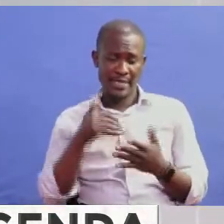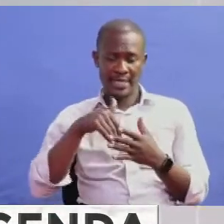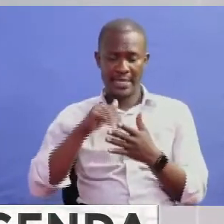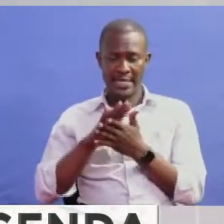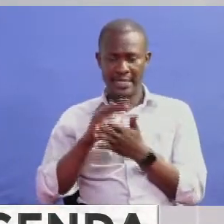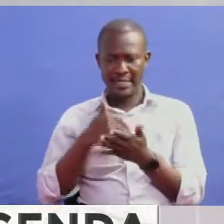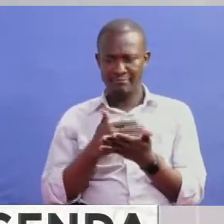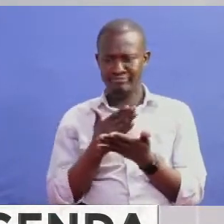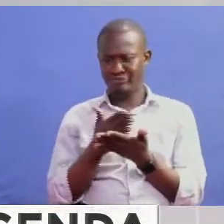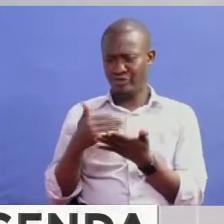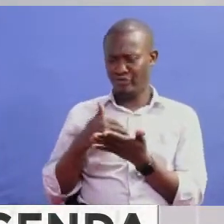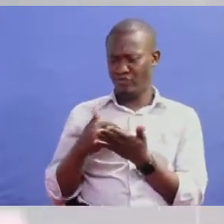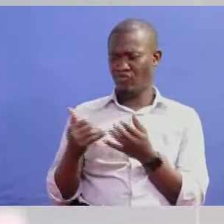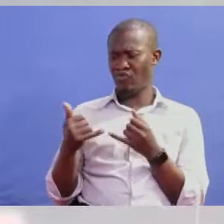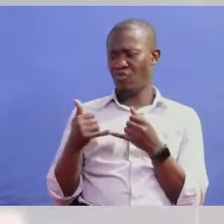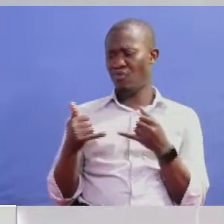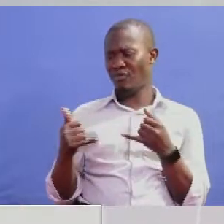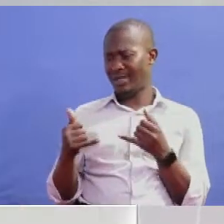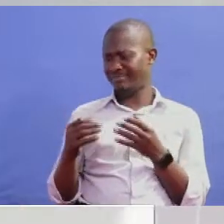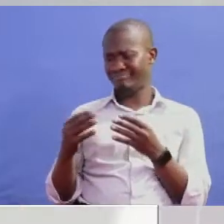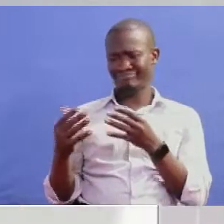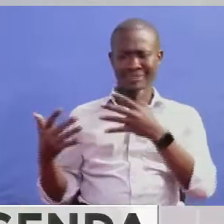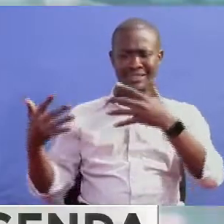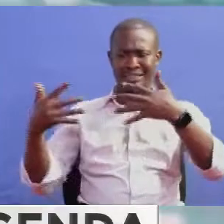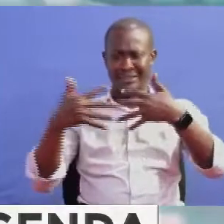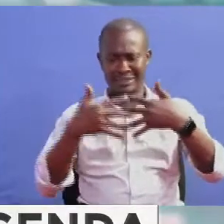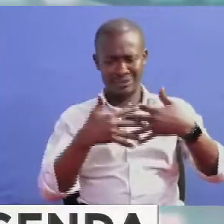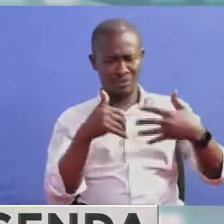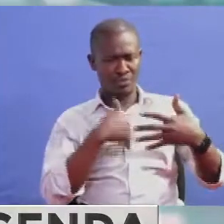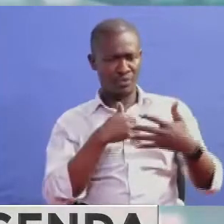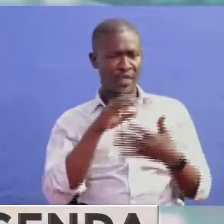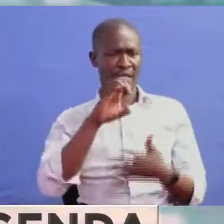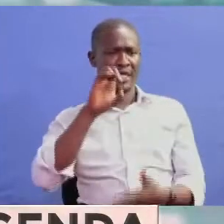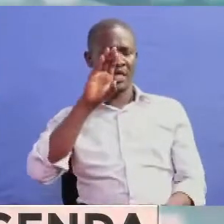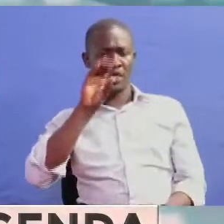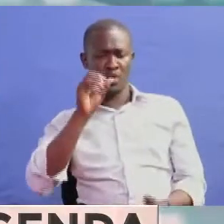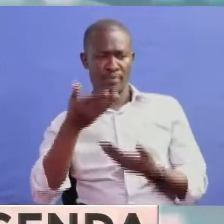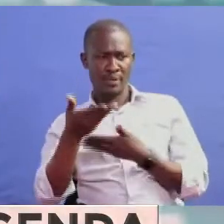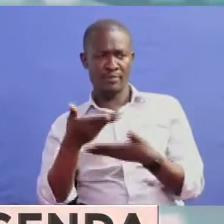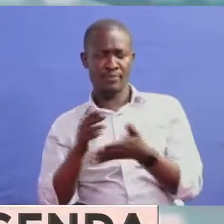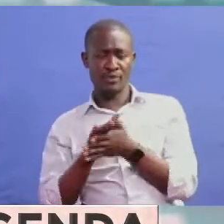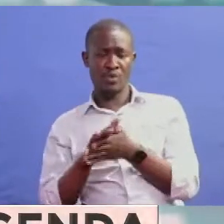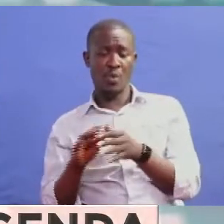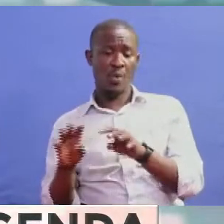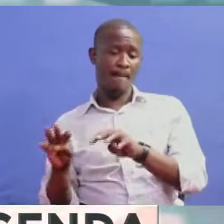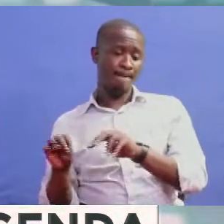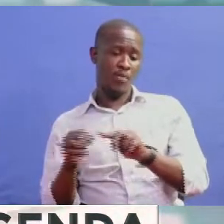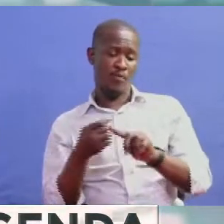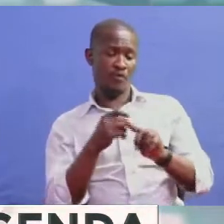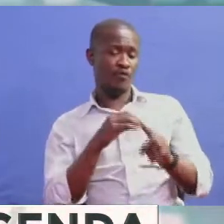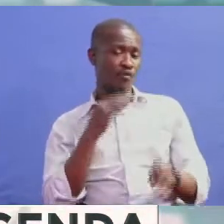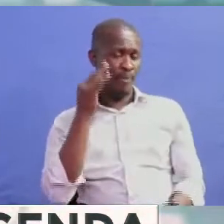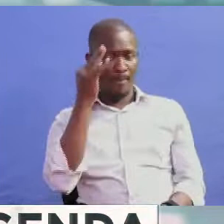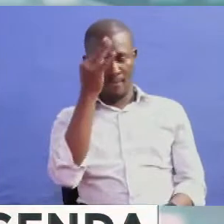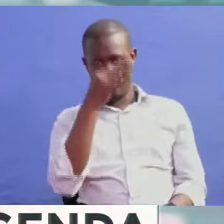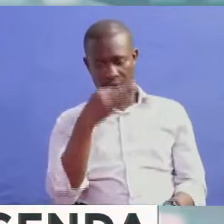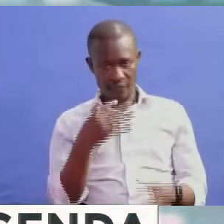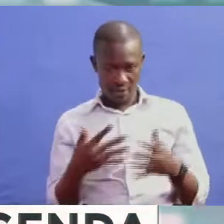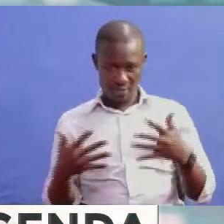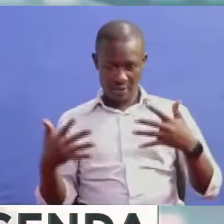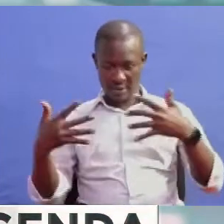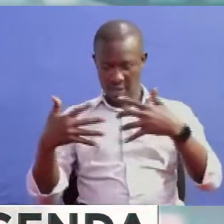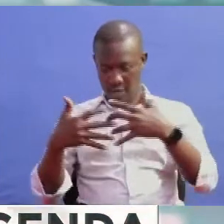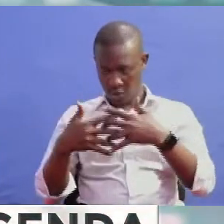of online interactions and maybe e-commerce? We are moving from face-to-face interaction with